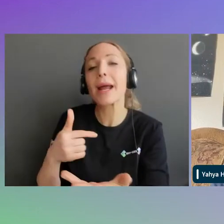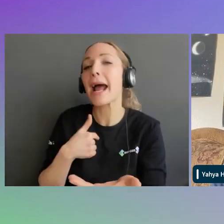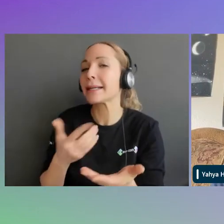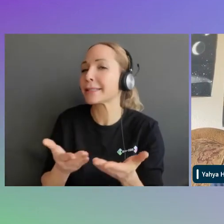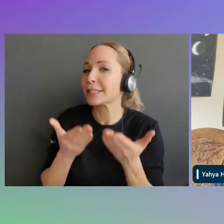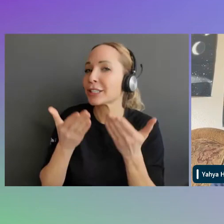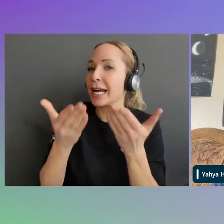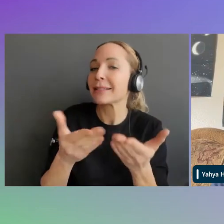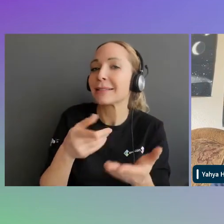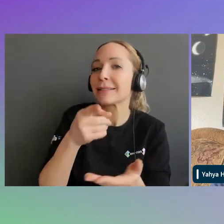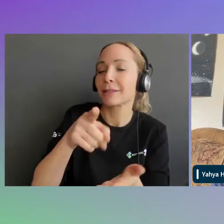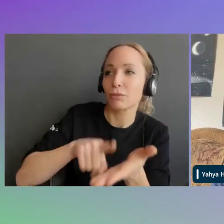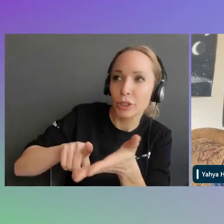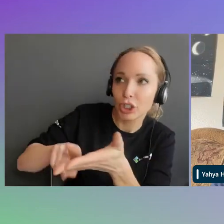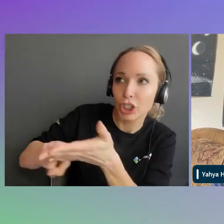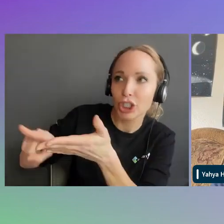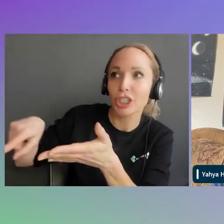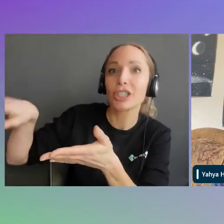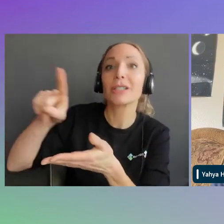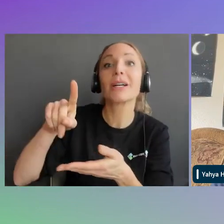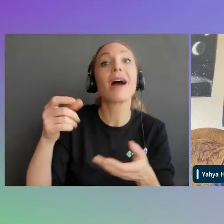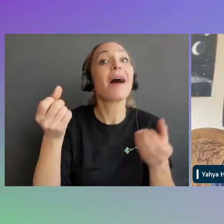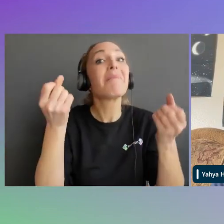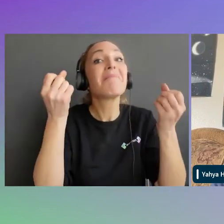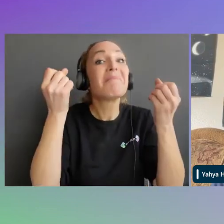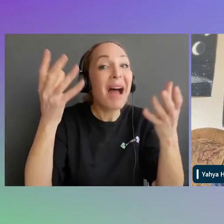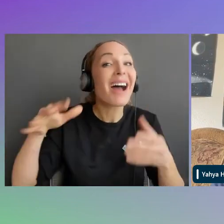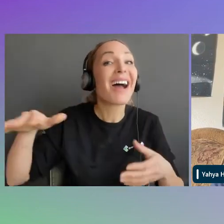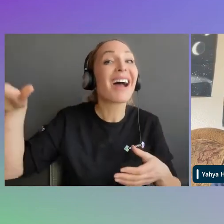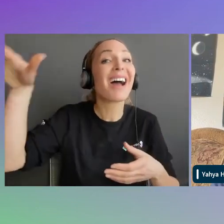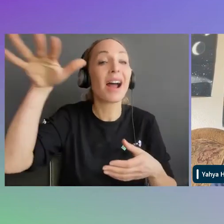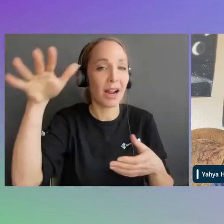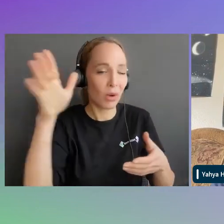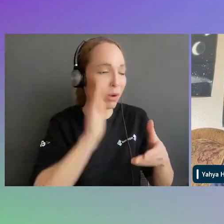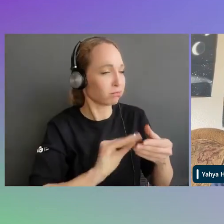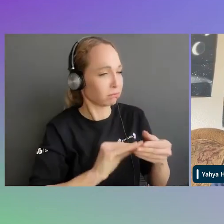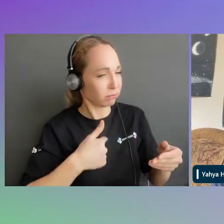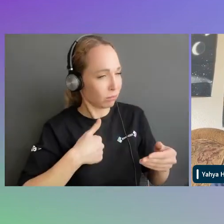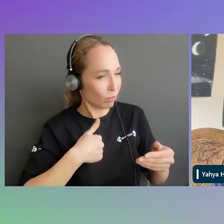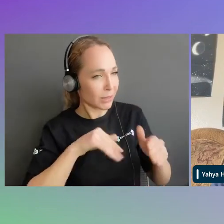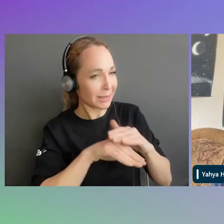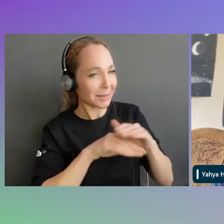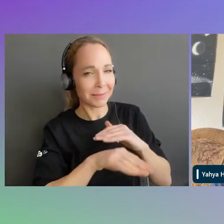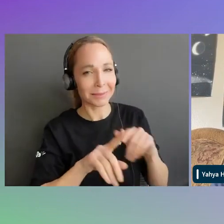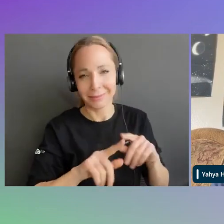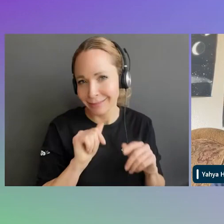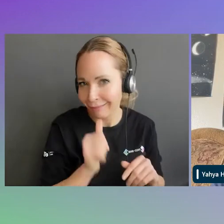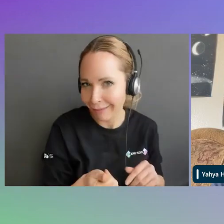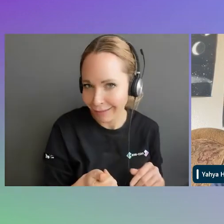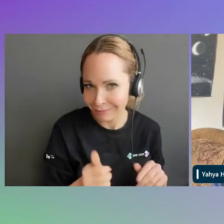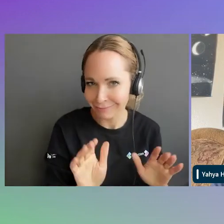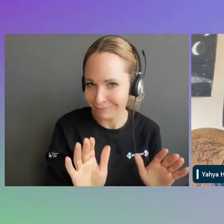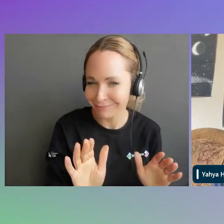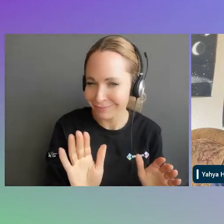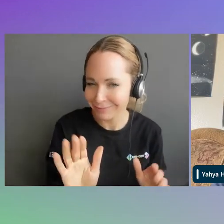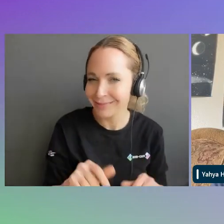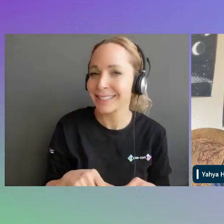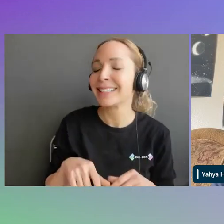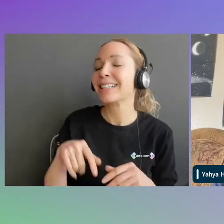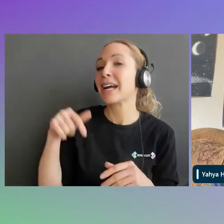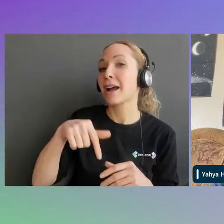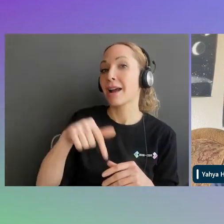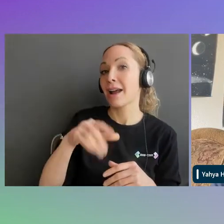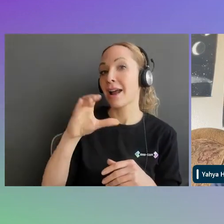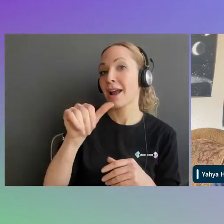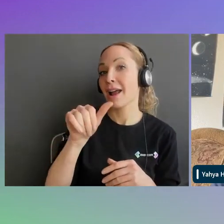comes to accessibility, because I think a lot of them will say they will. But Cauldron React kind of came about a bit more organically. So